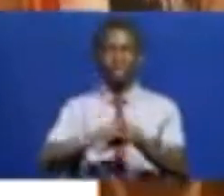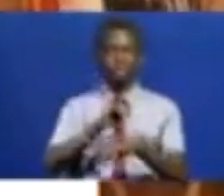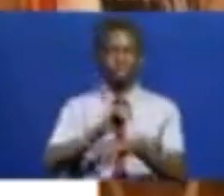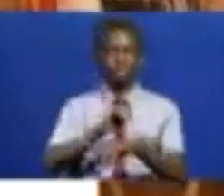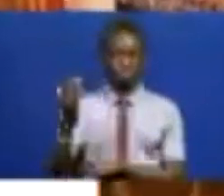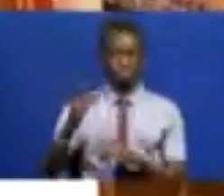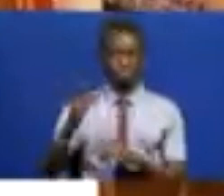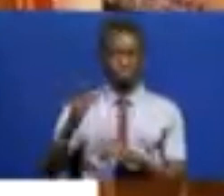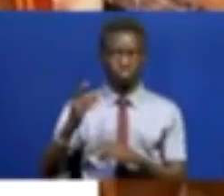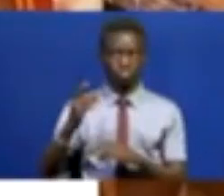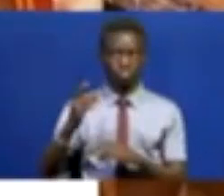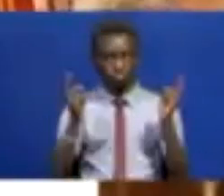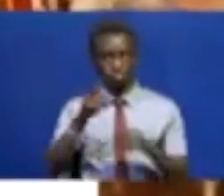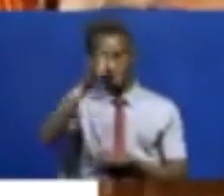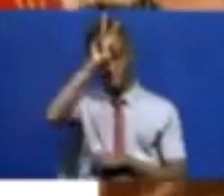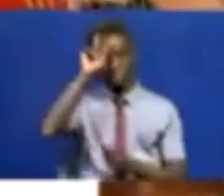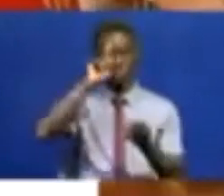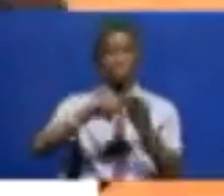multiplication.